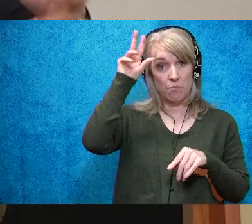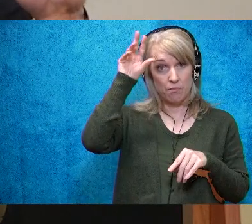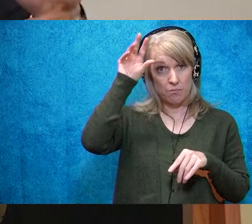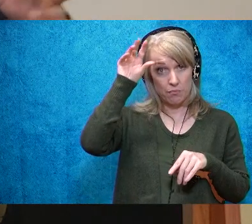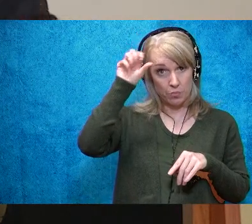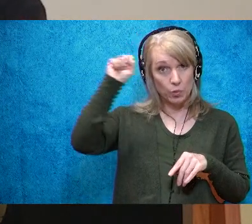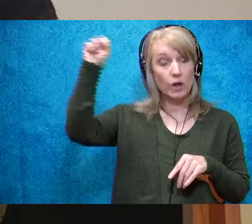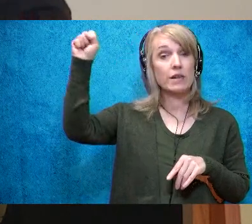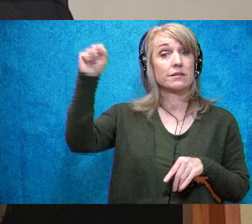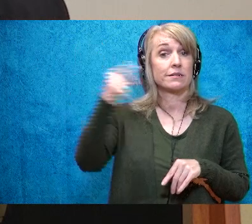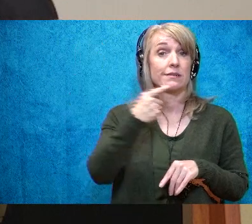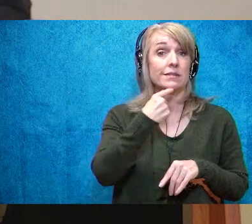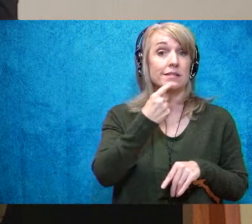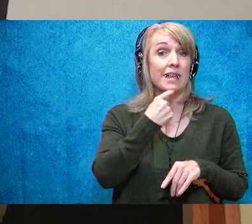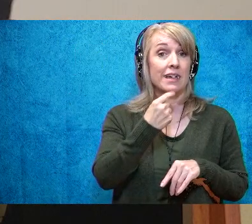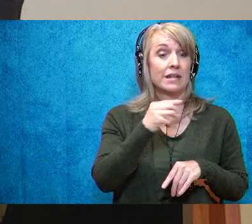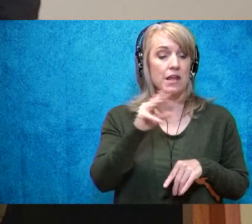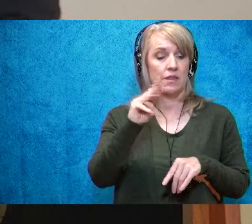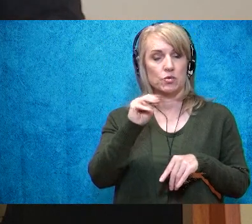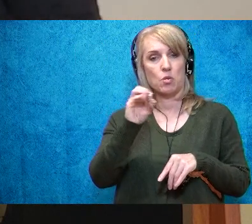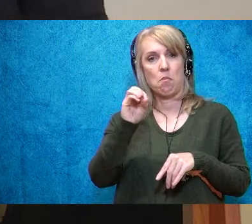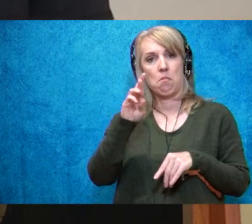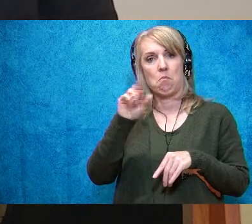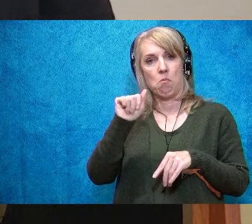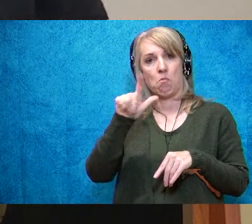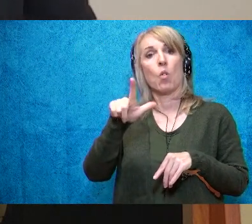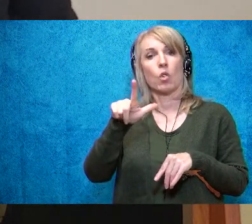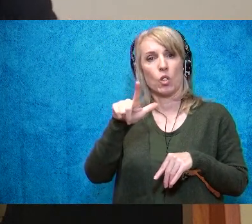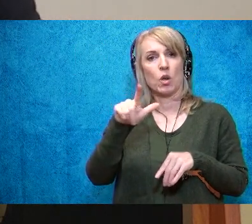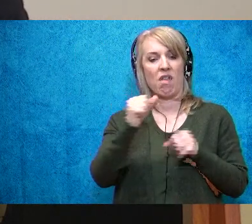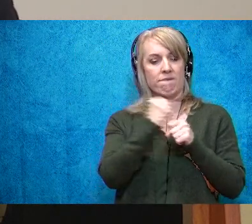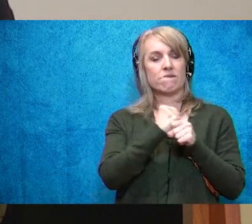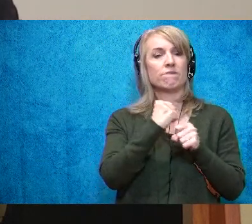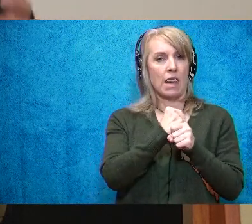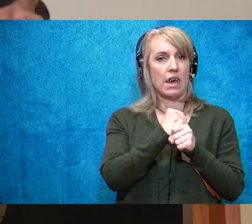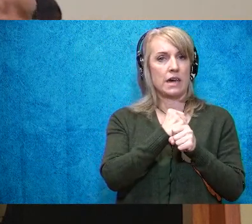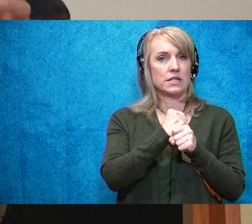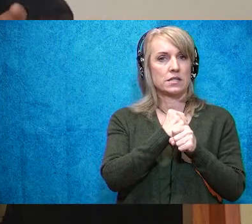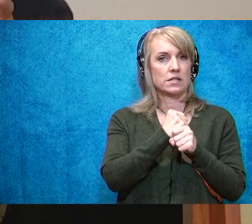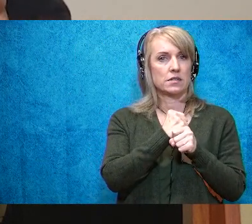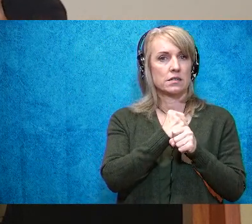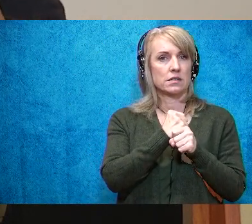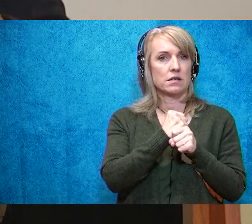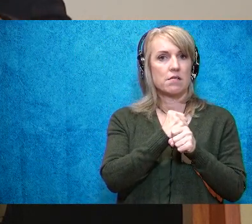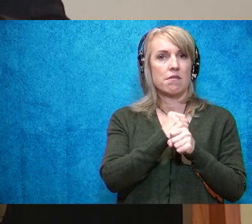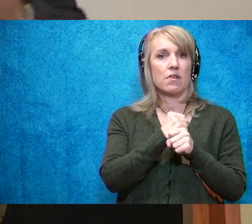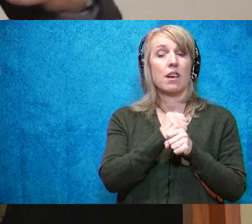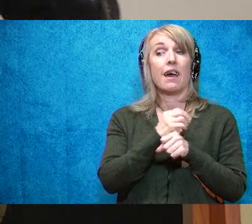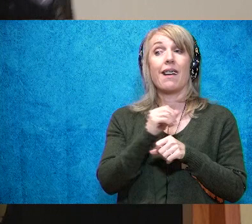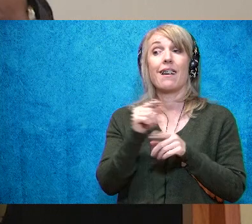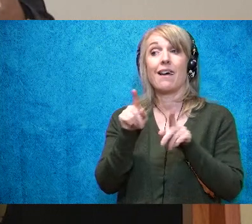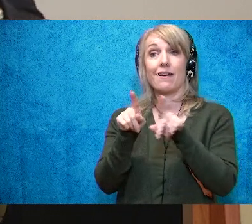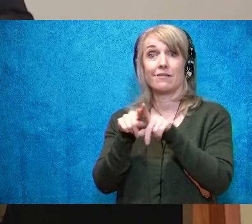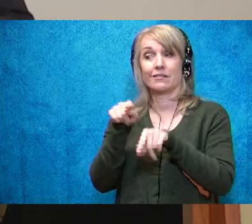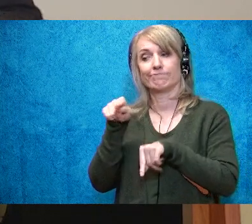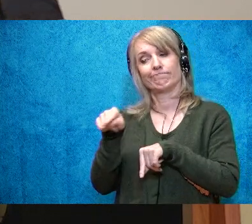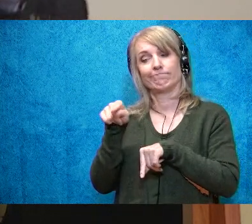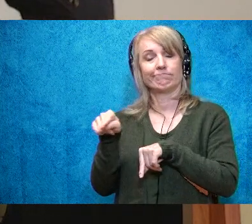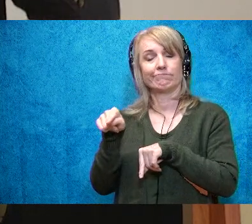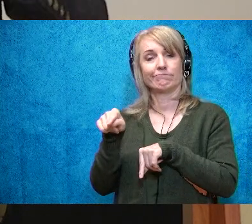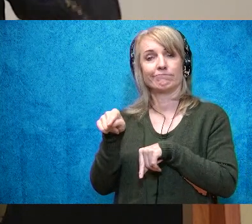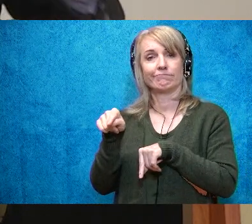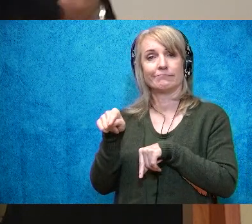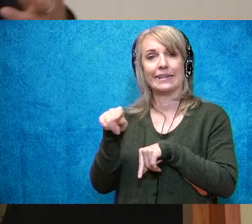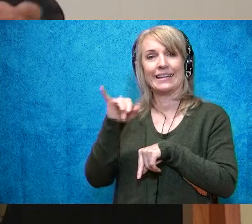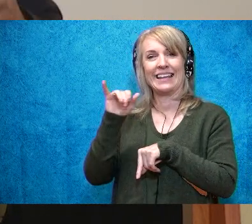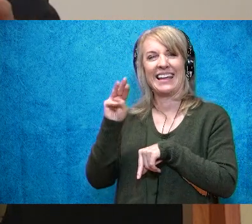moral side to this fight and there is an immoral side, and Americans knew it. And that's next week's lesson. The fact that we are going to